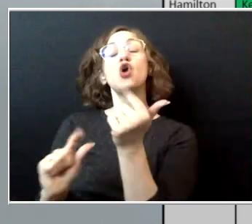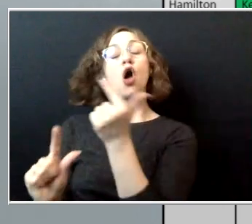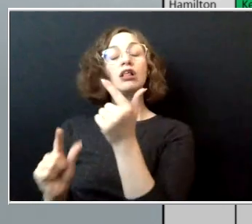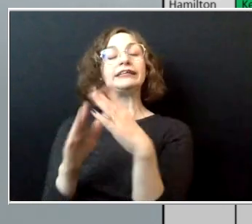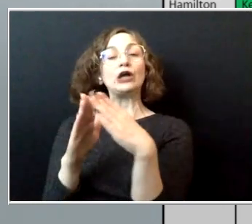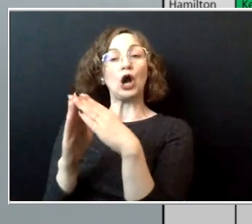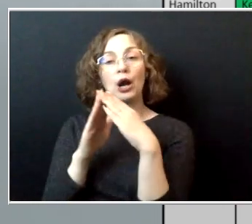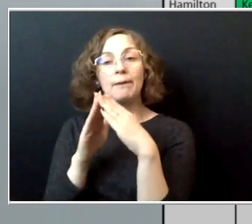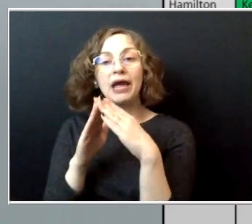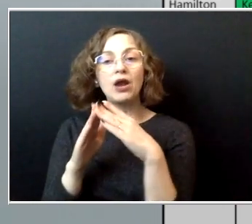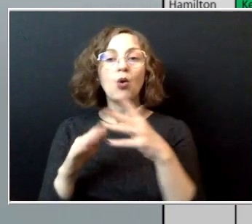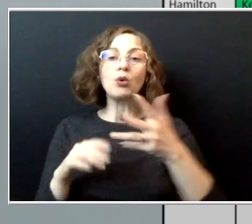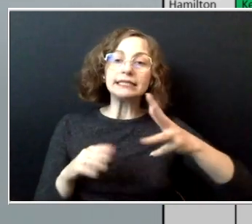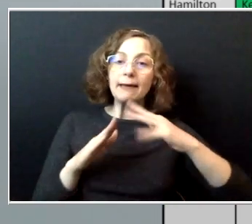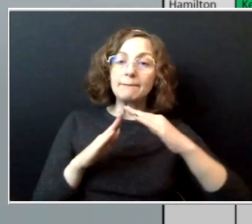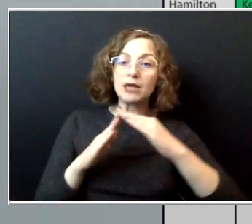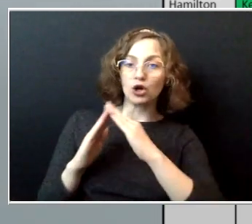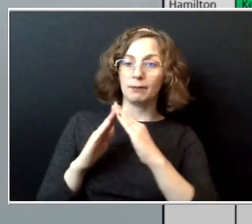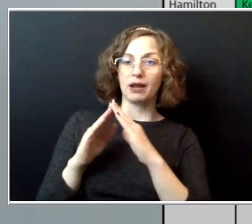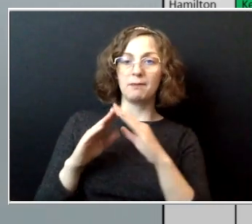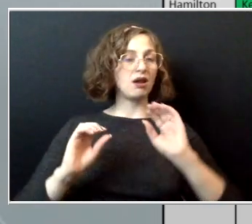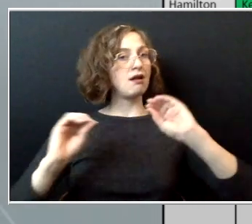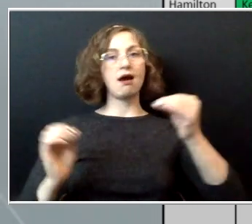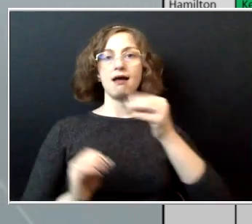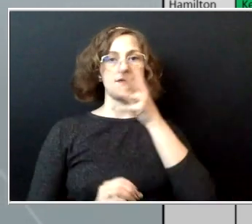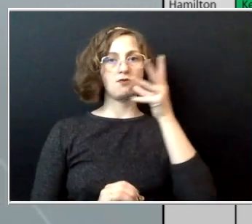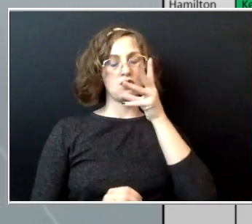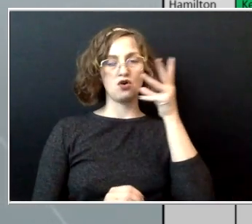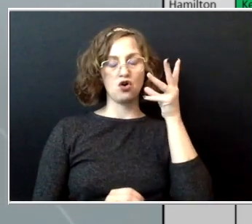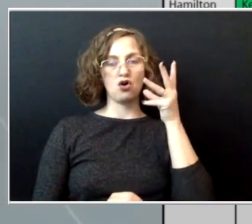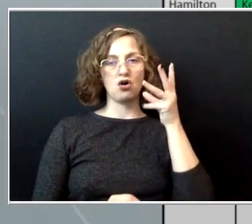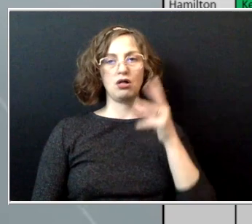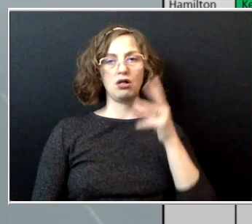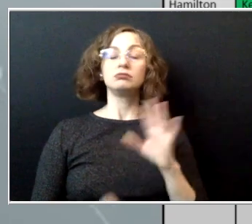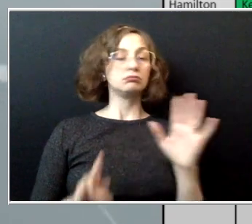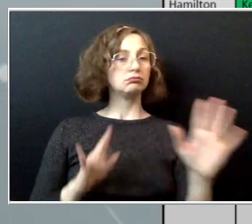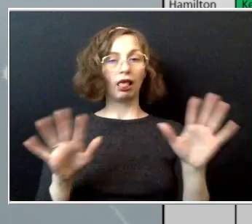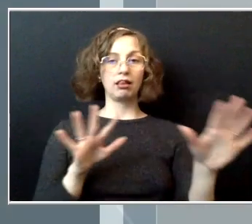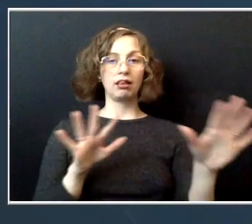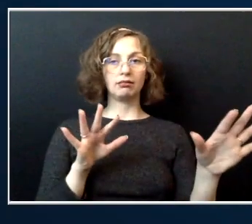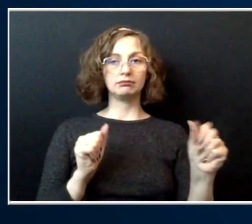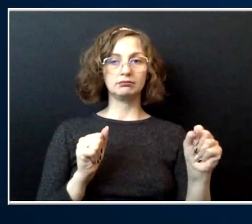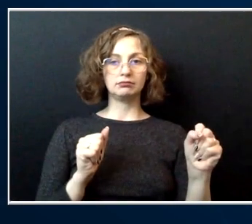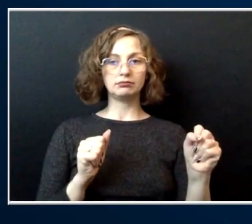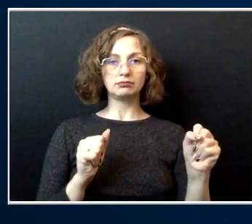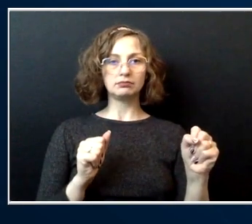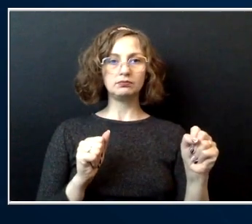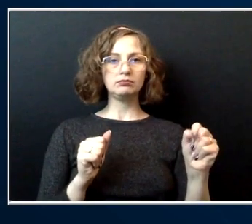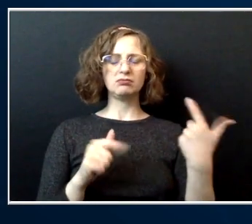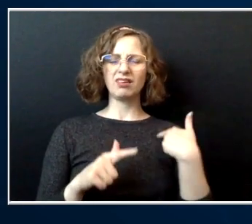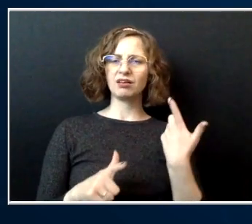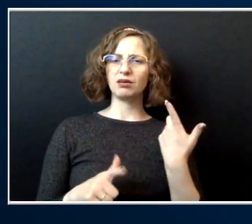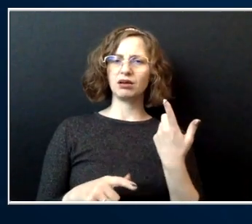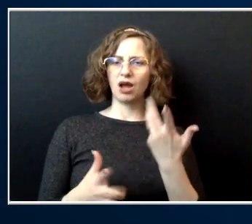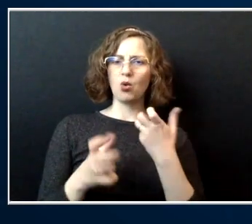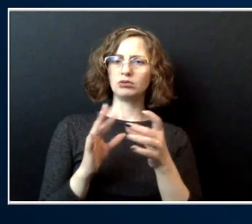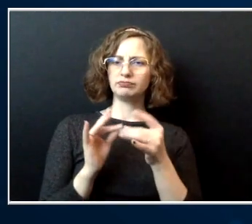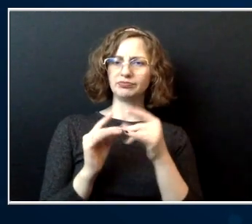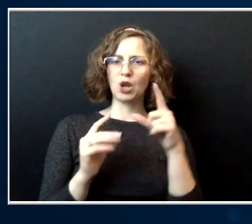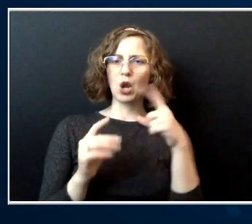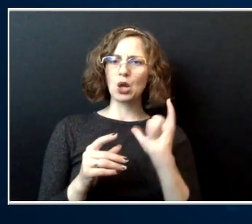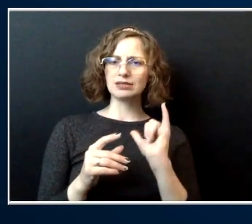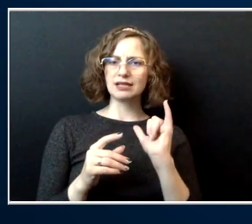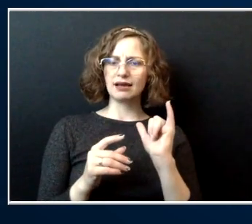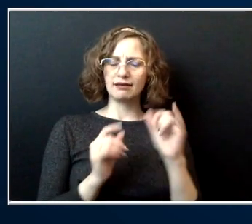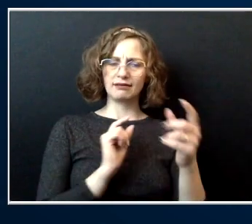rural counties. So the white counties there were no, yeah. Oh, I was just going to say, it looks like there's been a change from